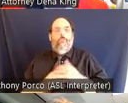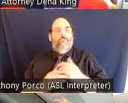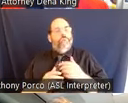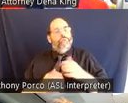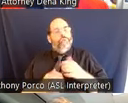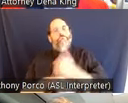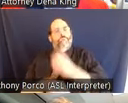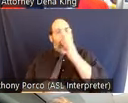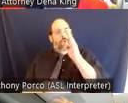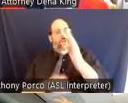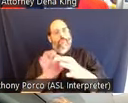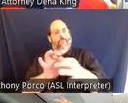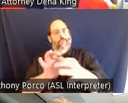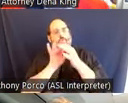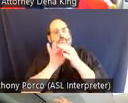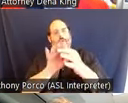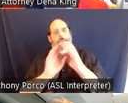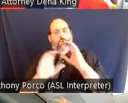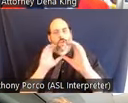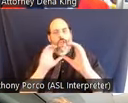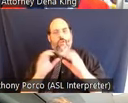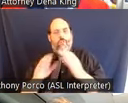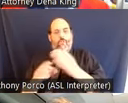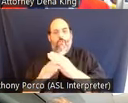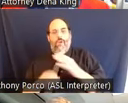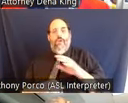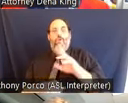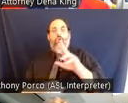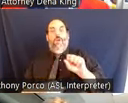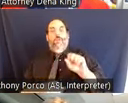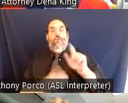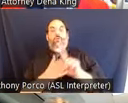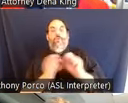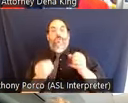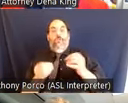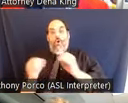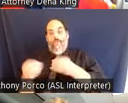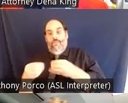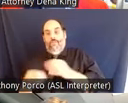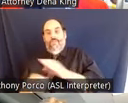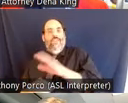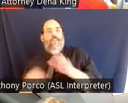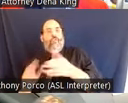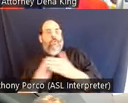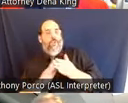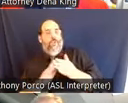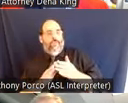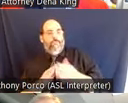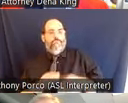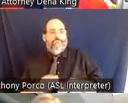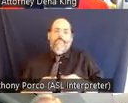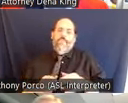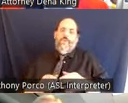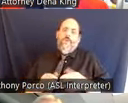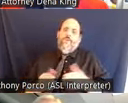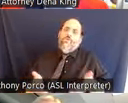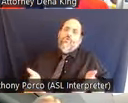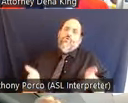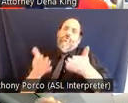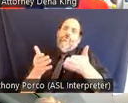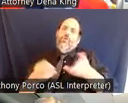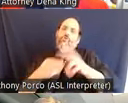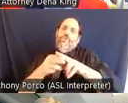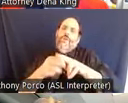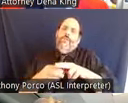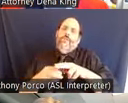establish a direct line of communication between the United States Attorney offices and their communities. The program helped to build